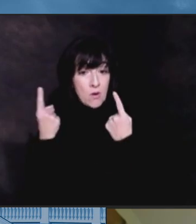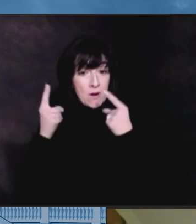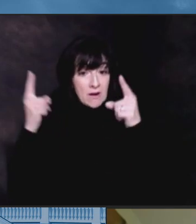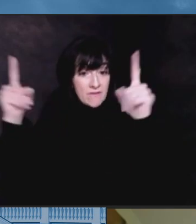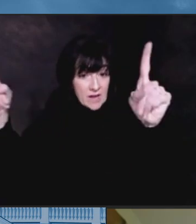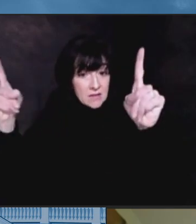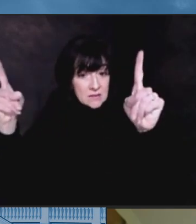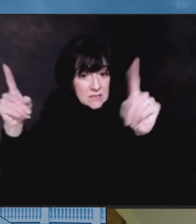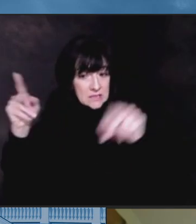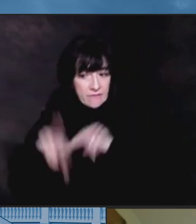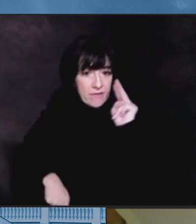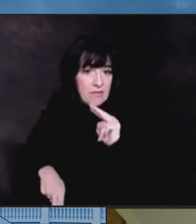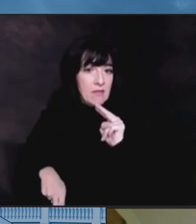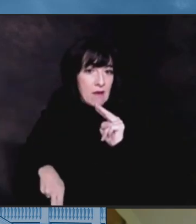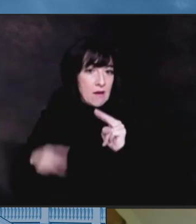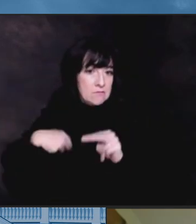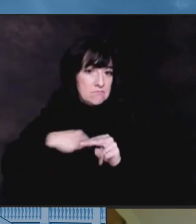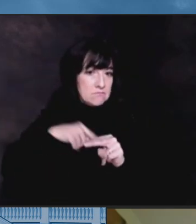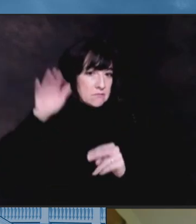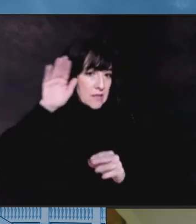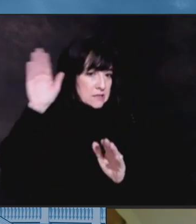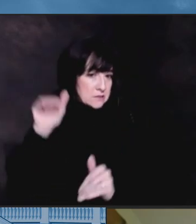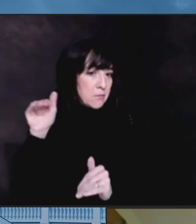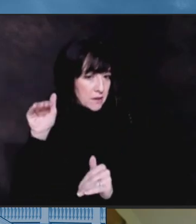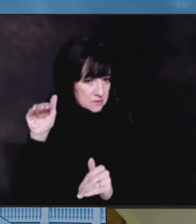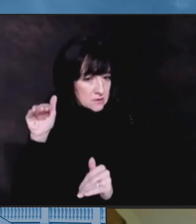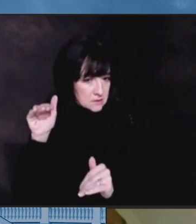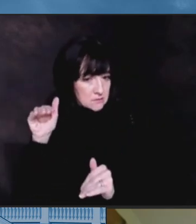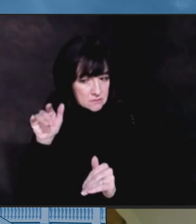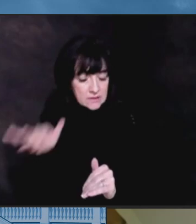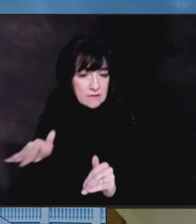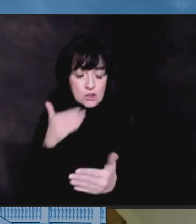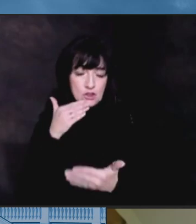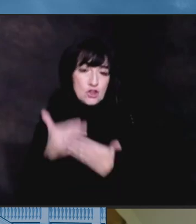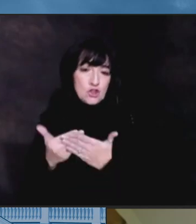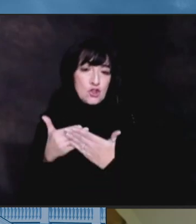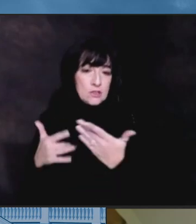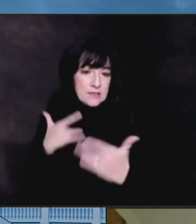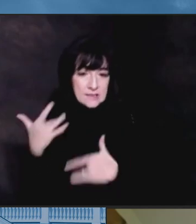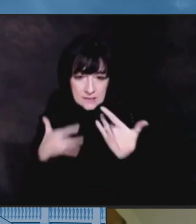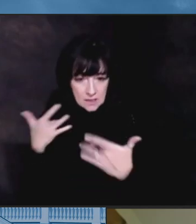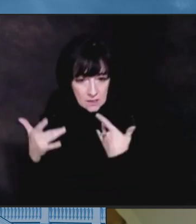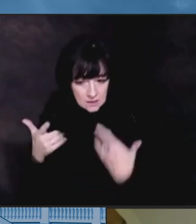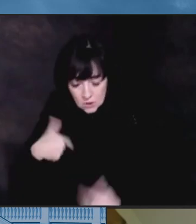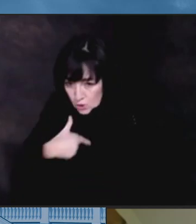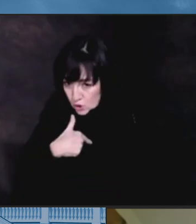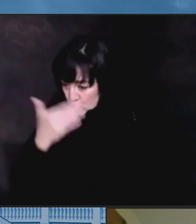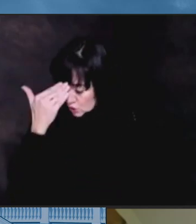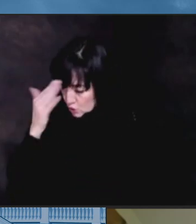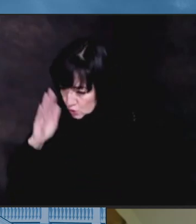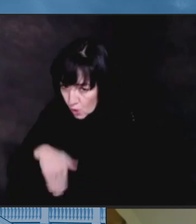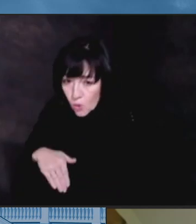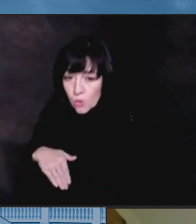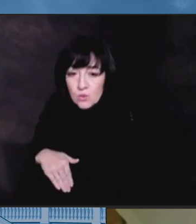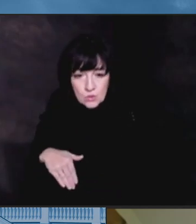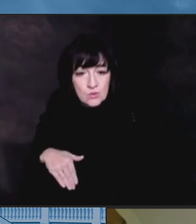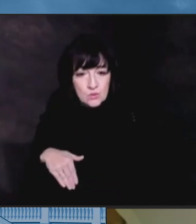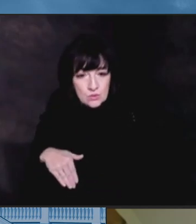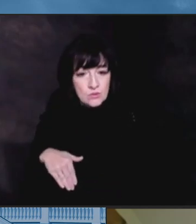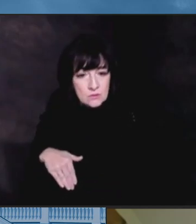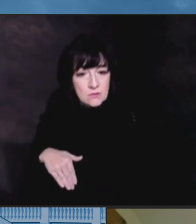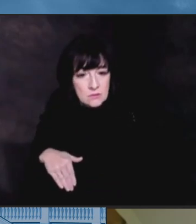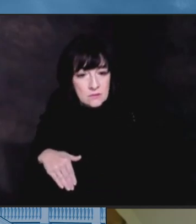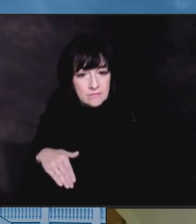even expected it to be, which is super exciting. And we know that we have a number of our